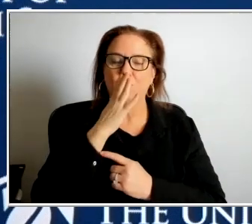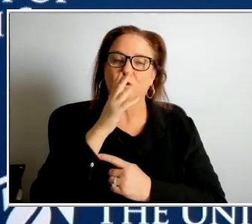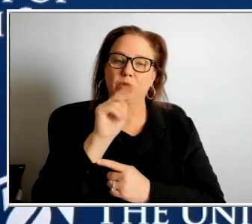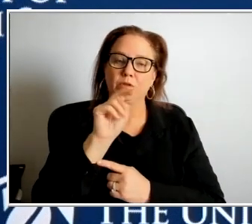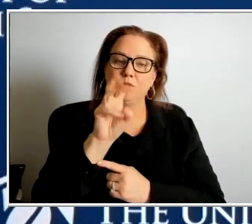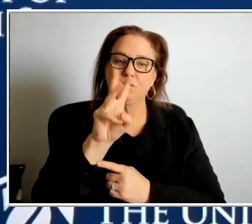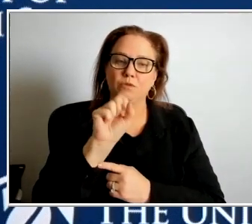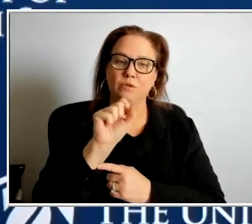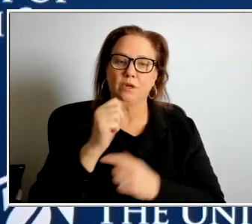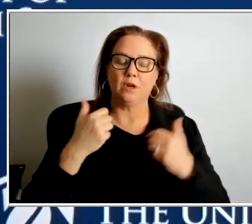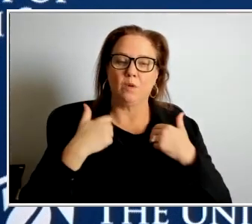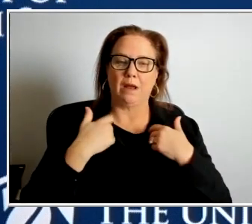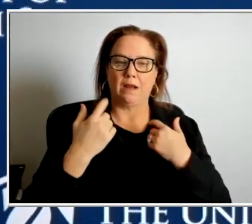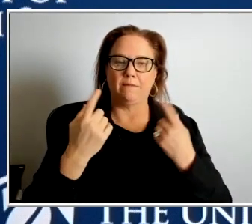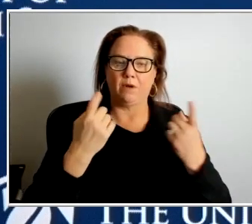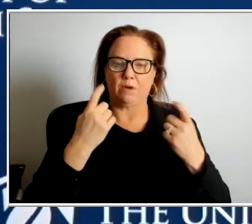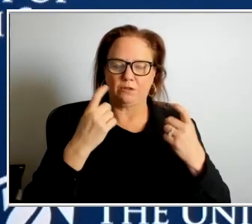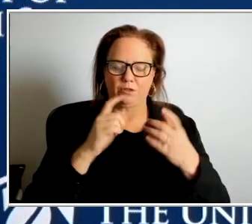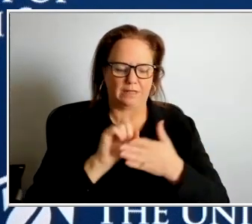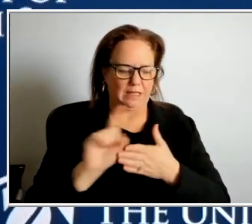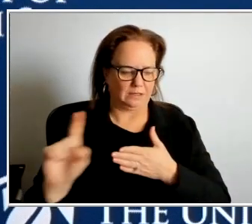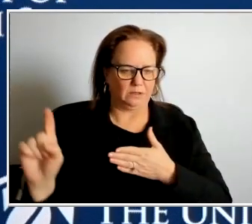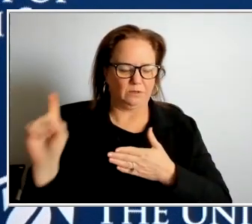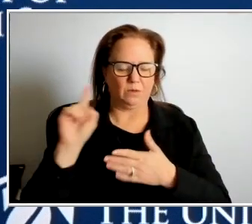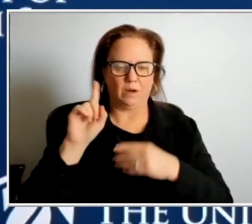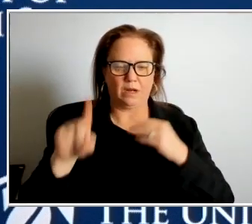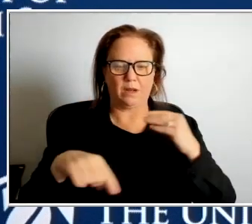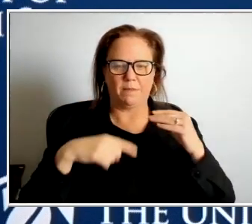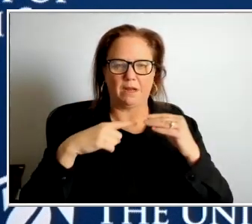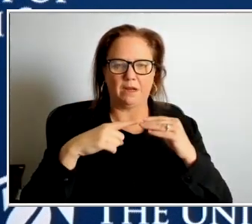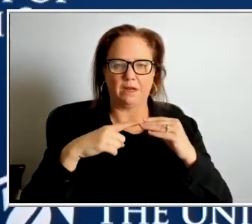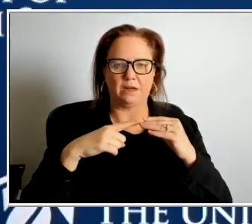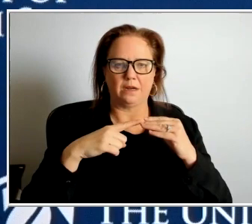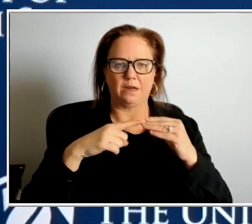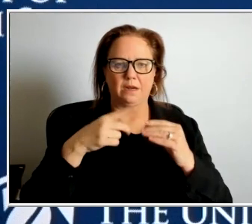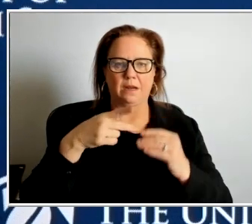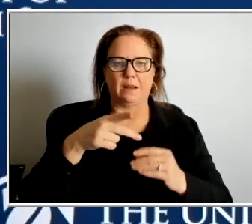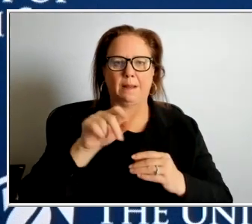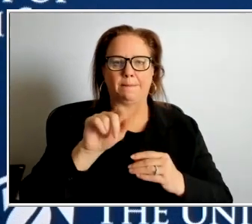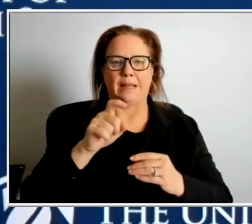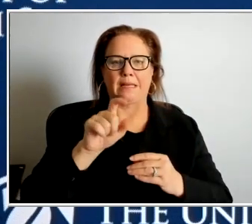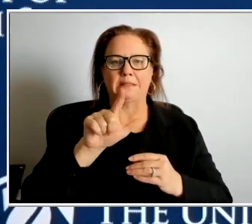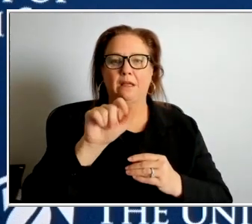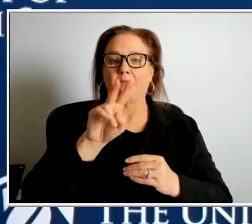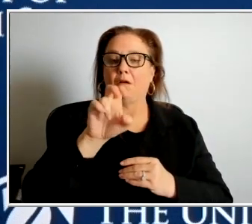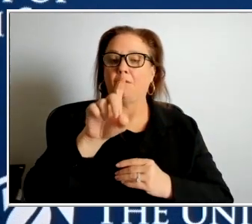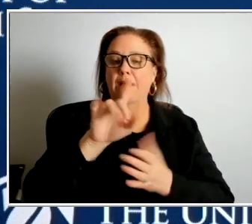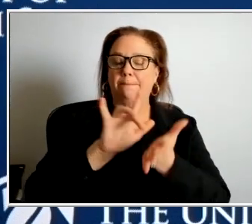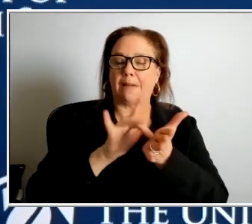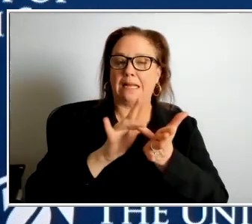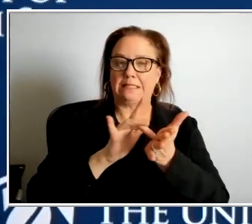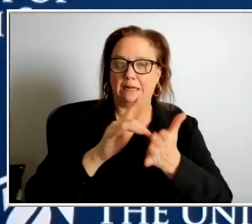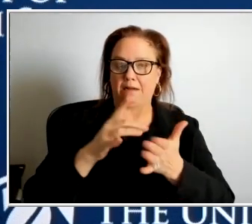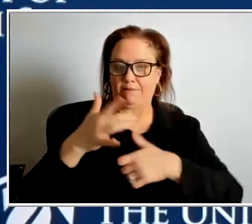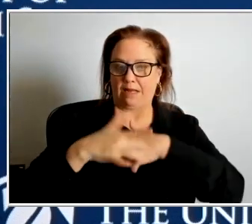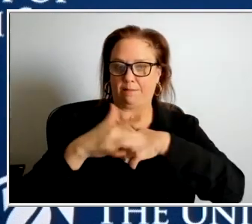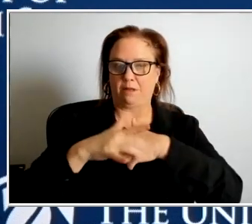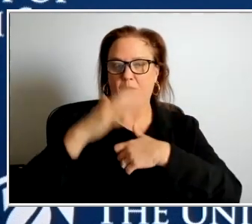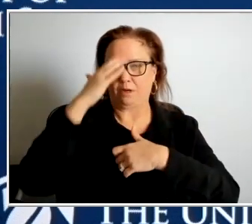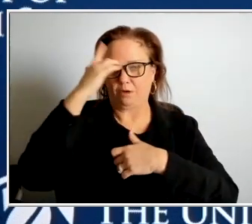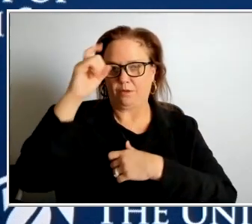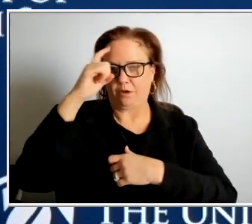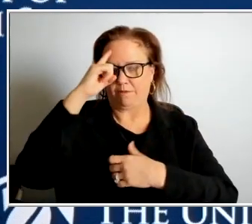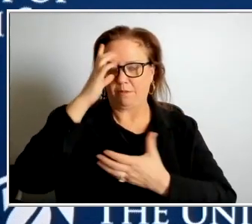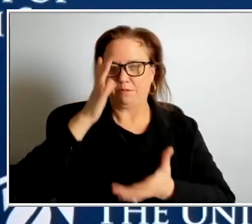We did have a question last week about Paxlovid and the availability of that. Again, we knew the government was